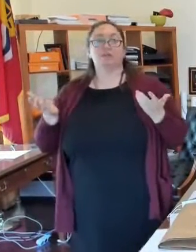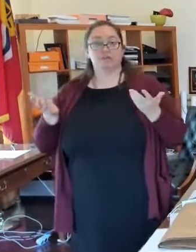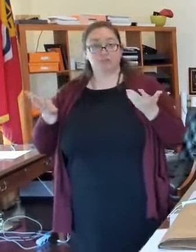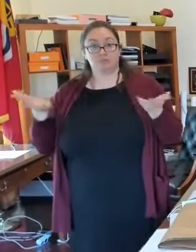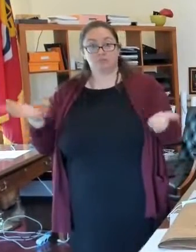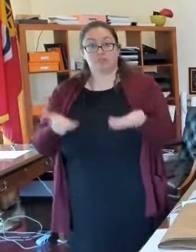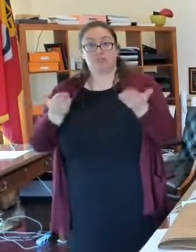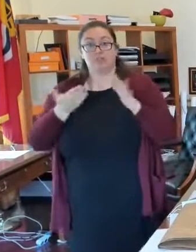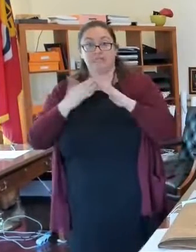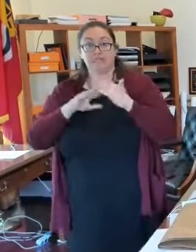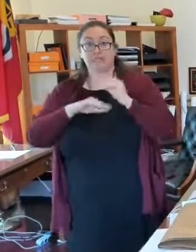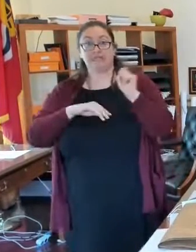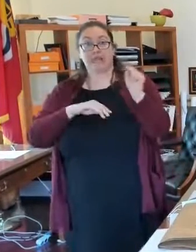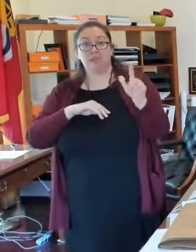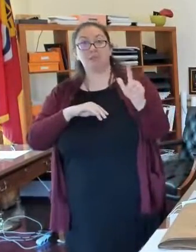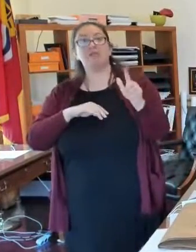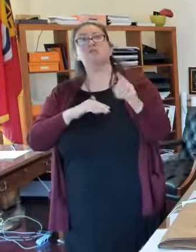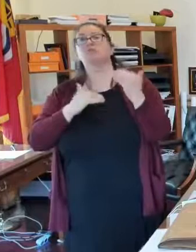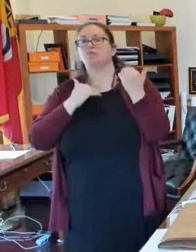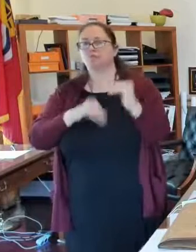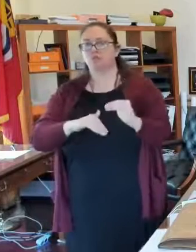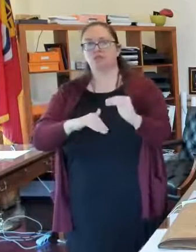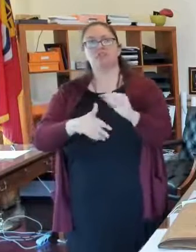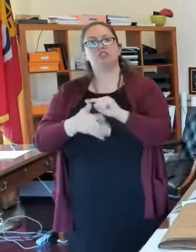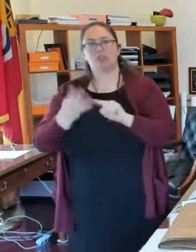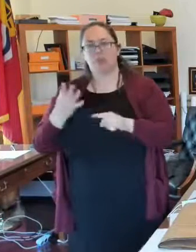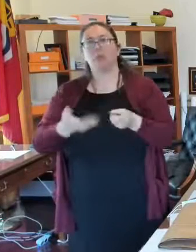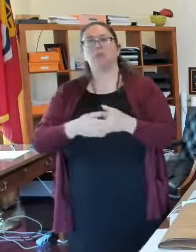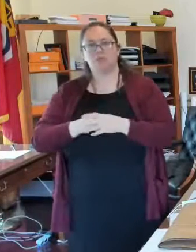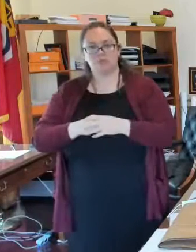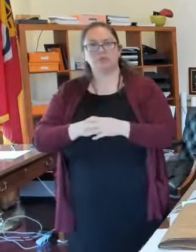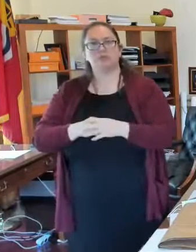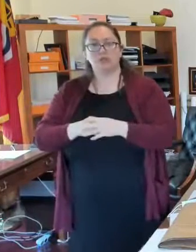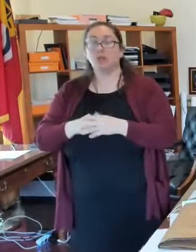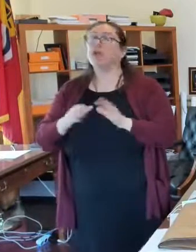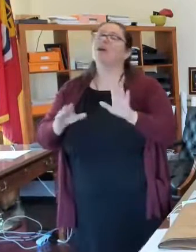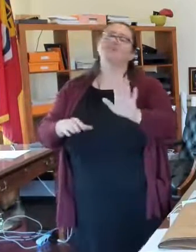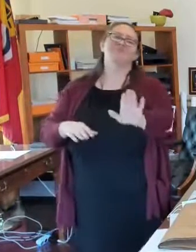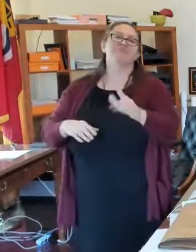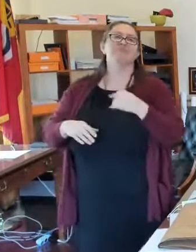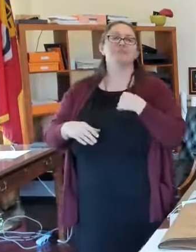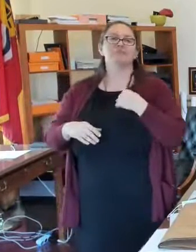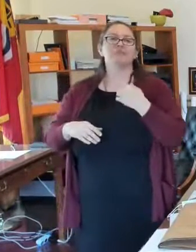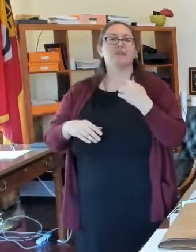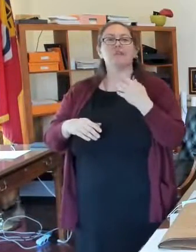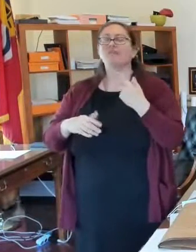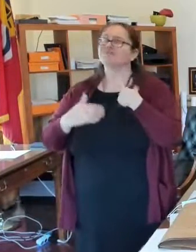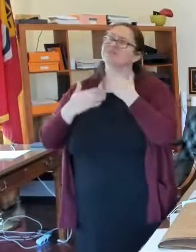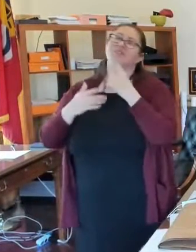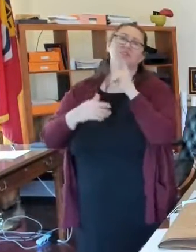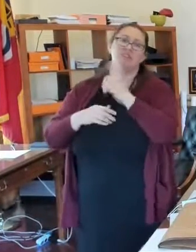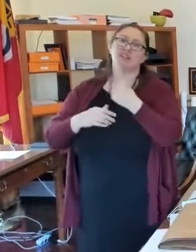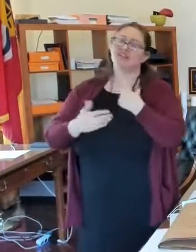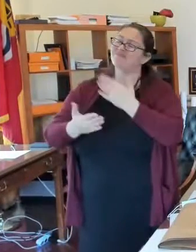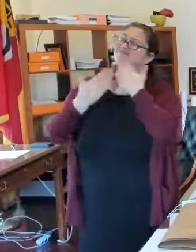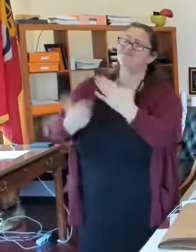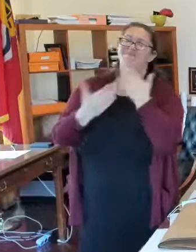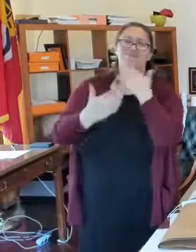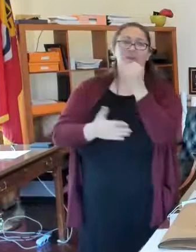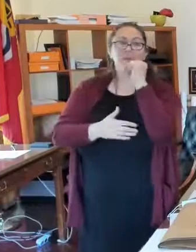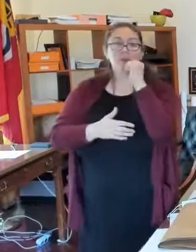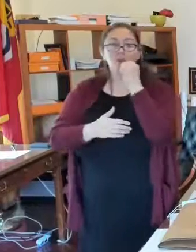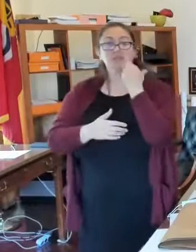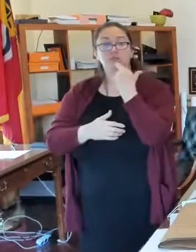are the restrictions on bars and restaurants. And let me just say thank you to the bars and restaurants. You know, I've been